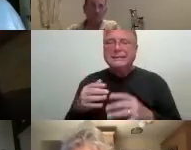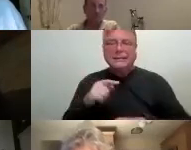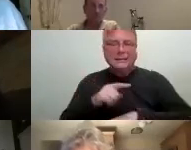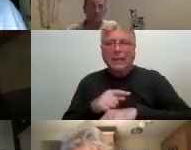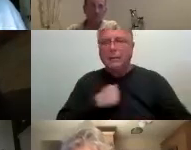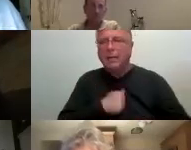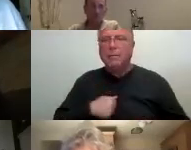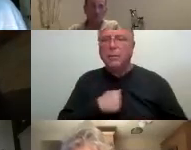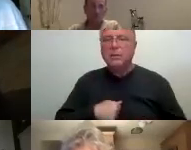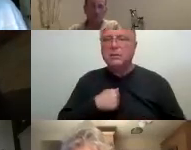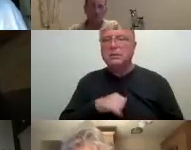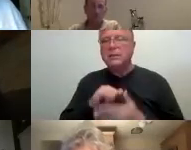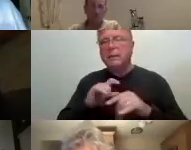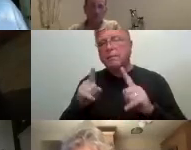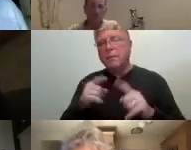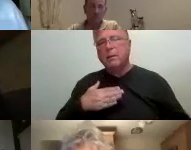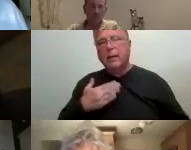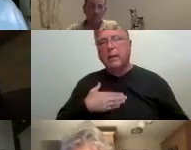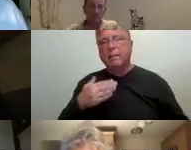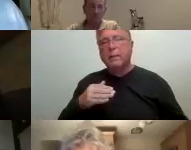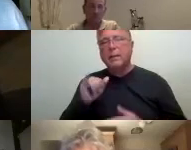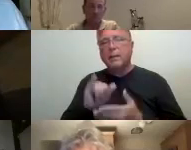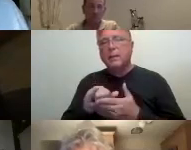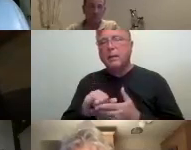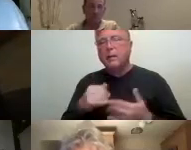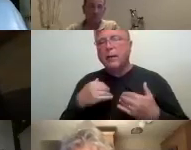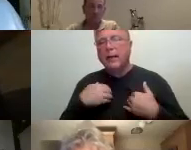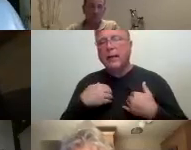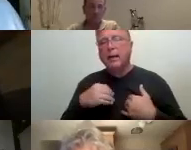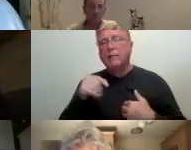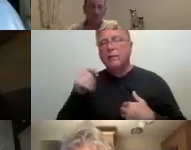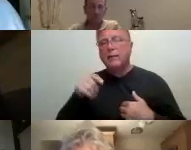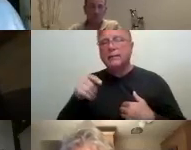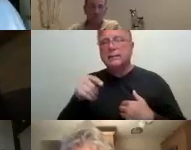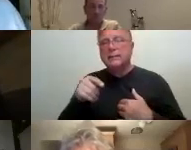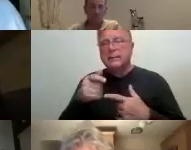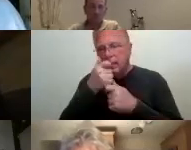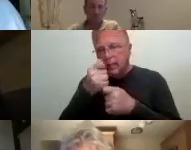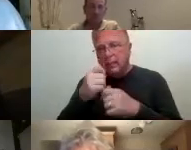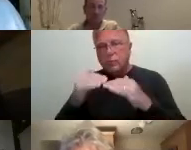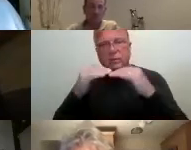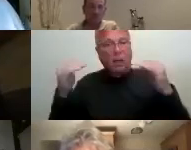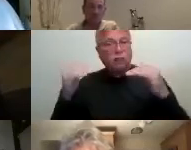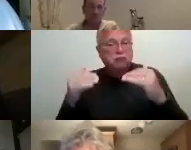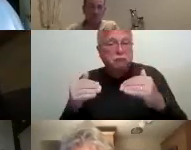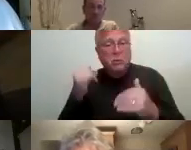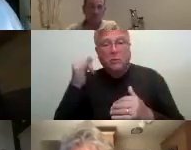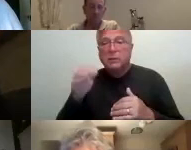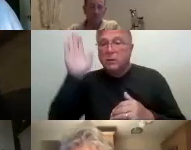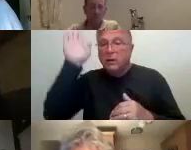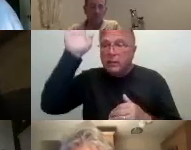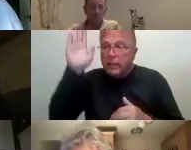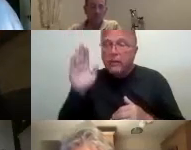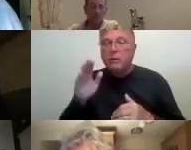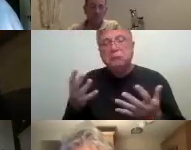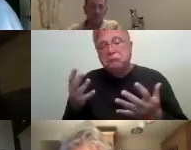apologize for that, but I'm really glad that we have this level of interest. So if you still had your hand raised,